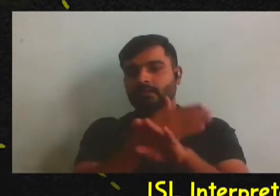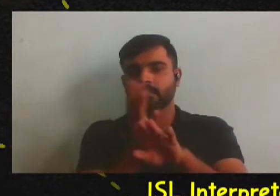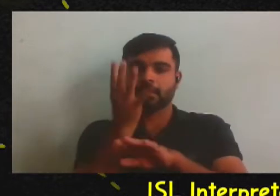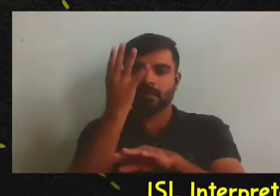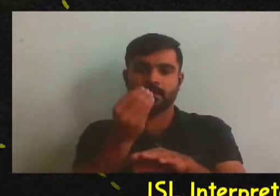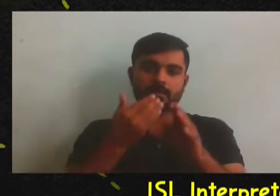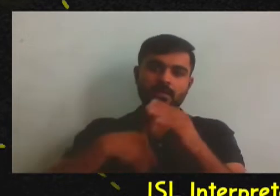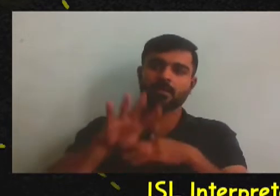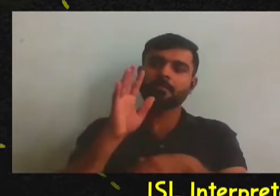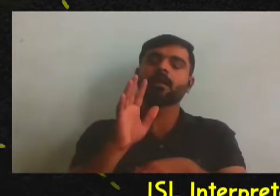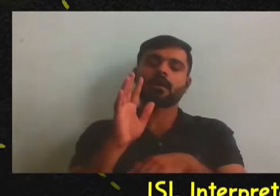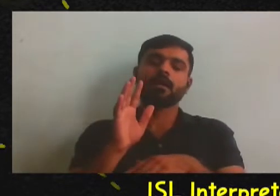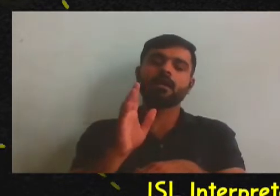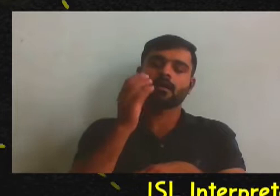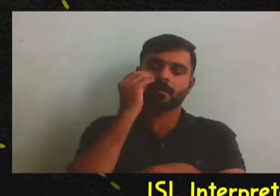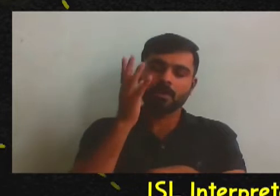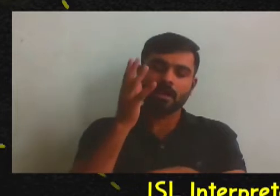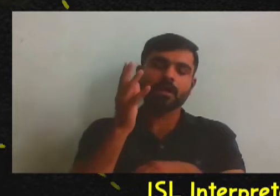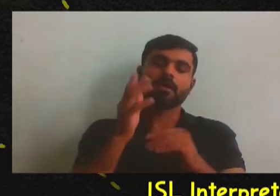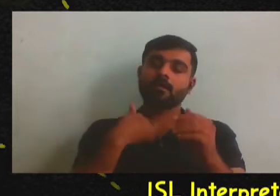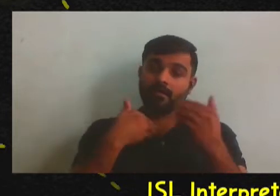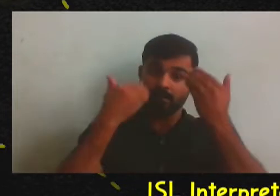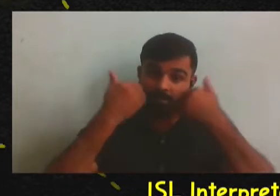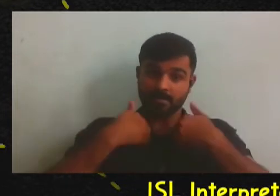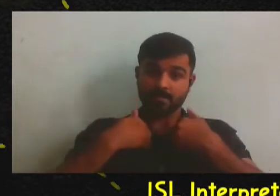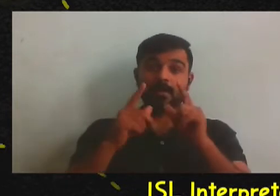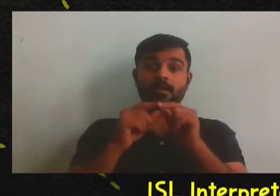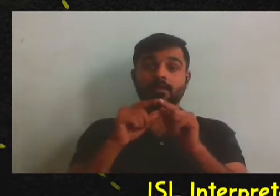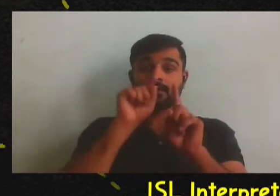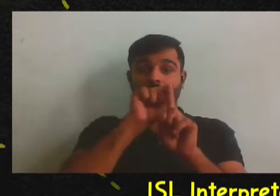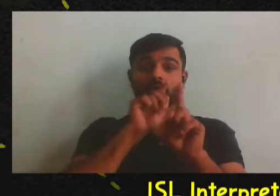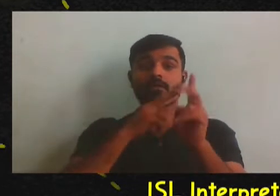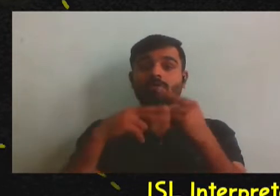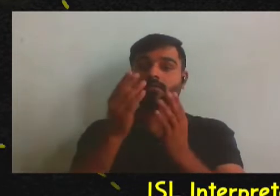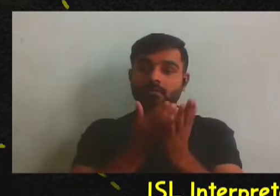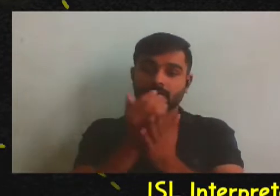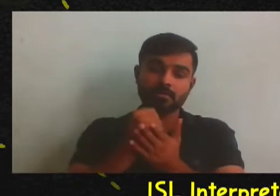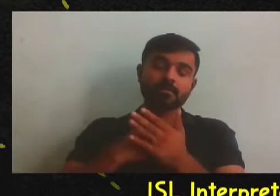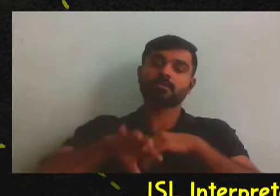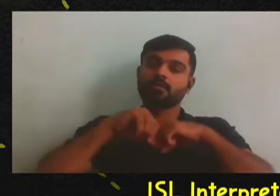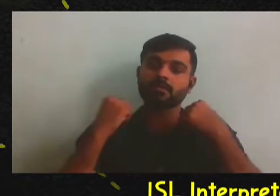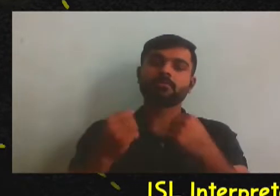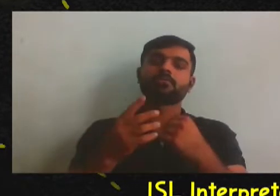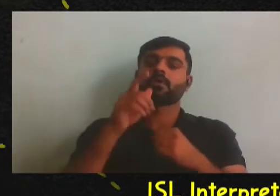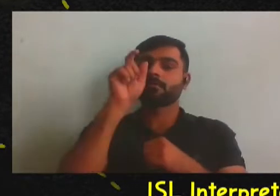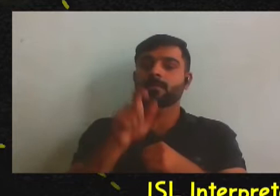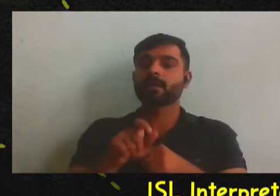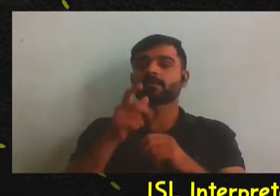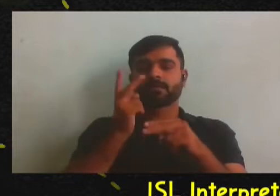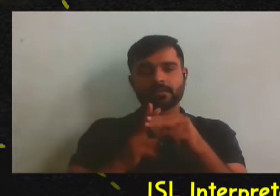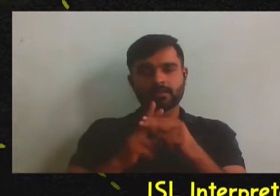going into early hours of the morning. So I think for me, that data point always gave me great joy and thinking, yes, this person probably,